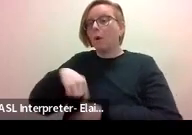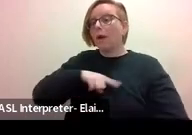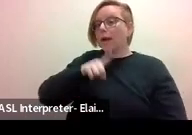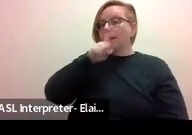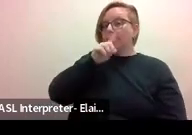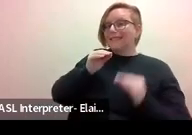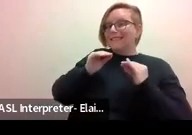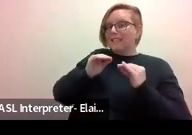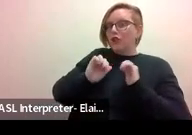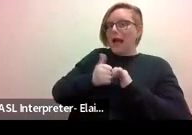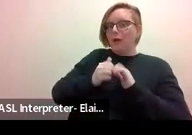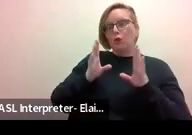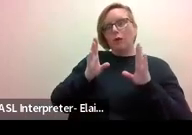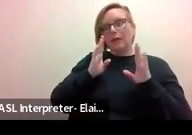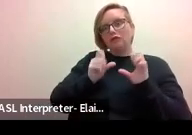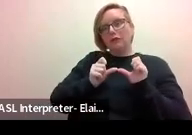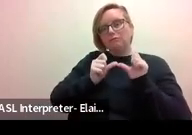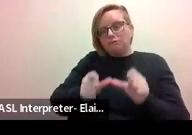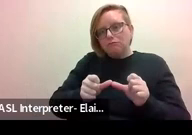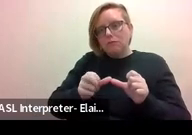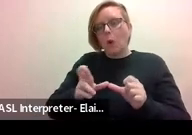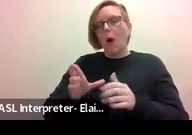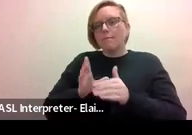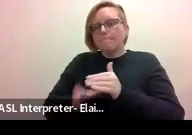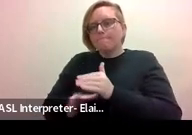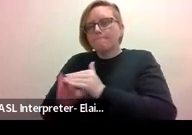attention or complete tasks, but we're teaching her